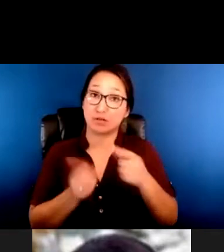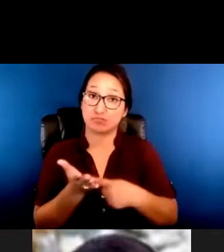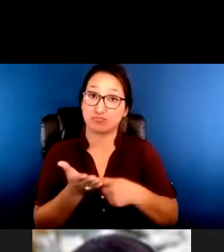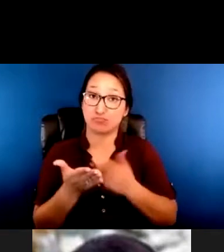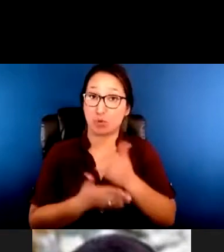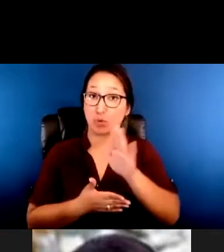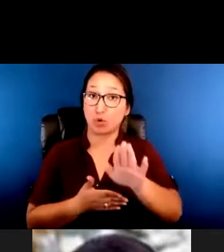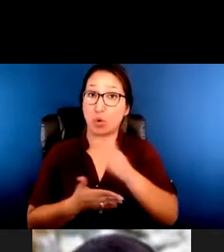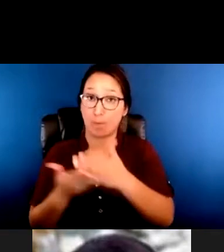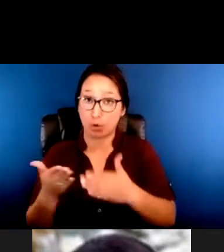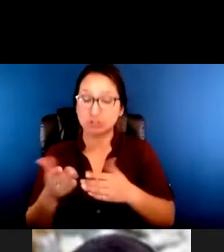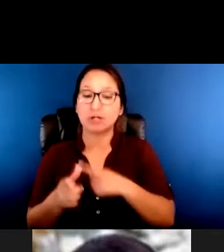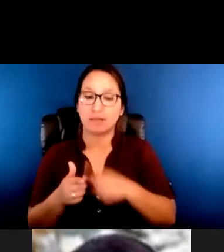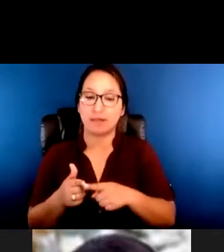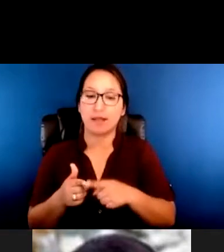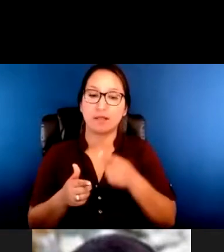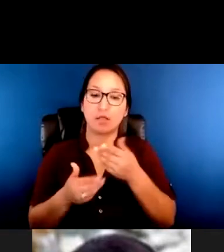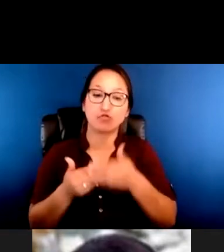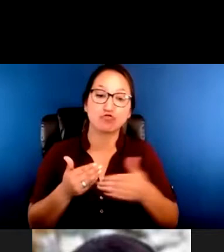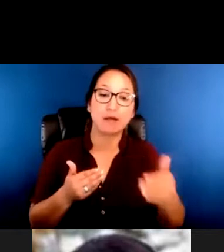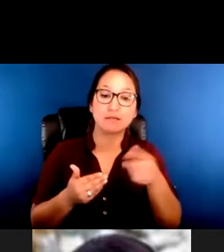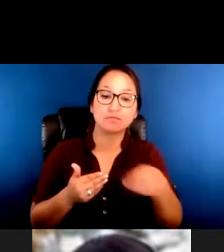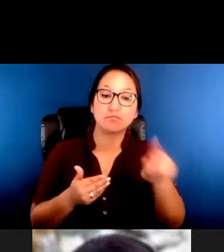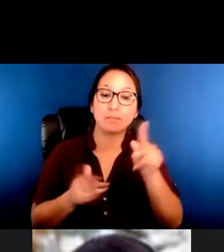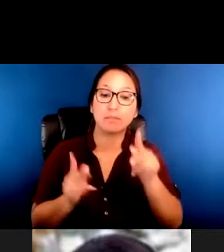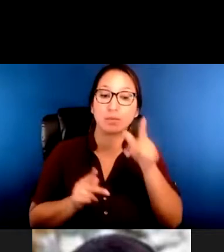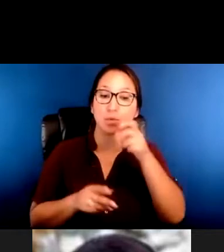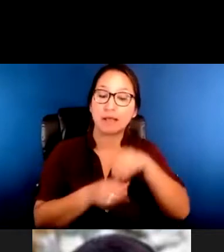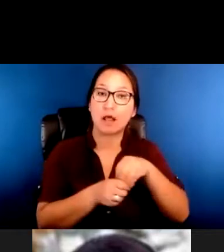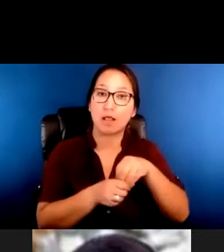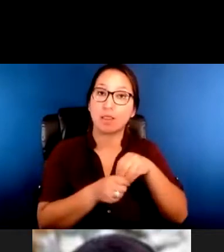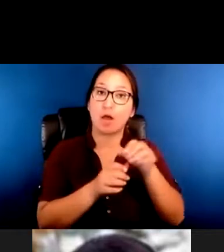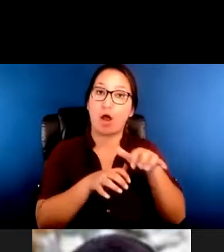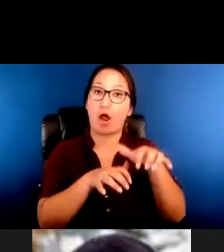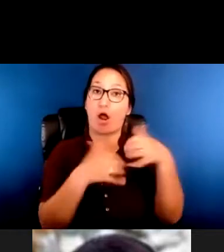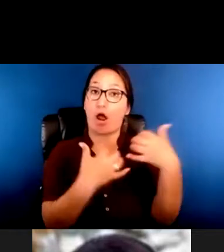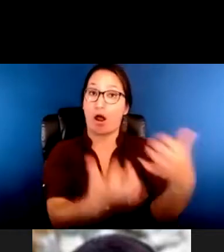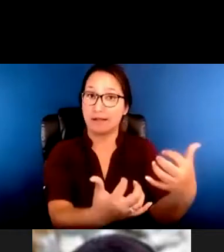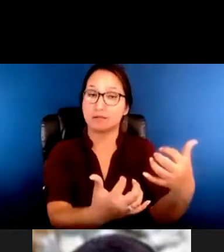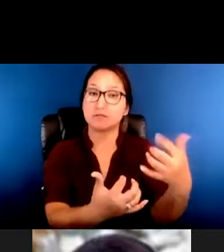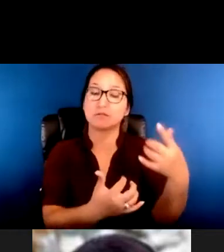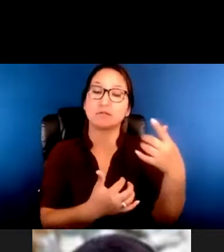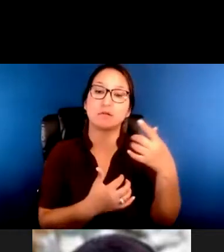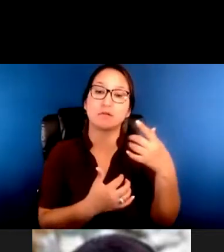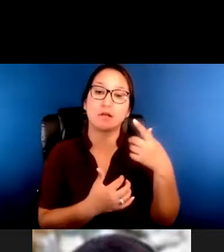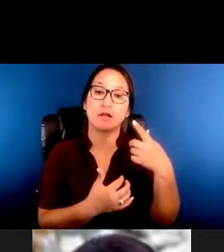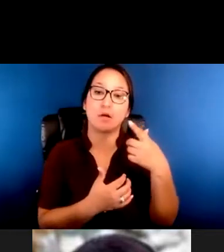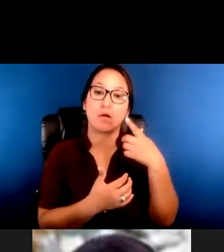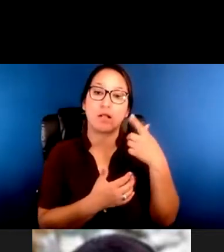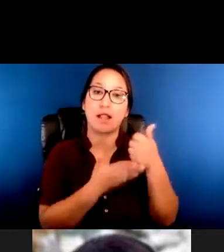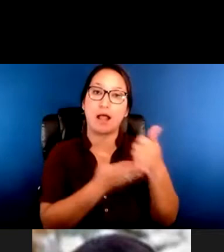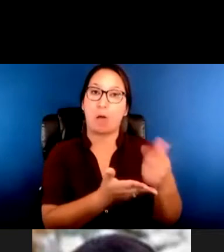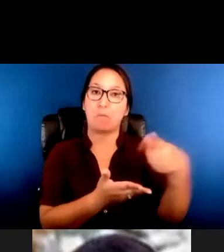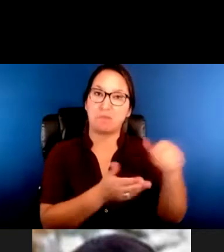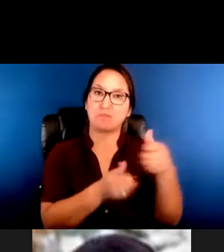to the folks in the audience, and they can follow along so that our interpreters also have access